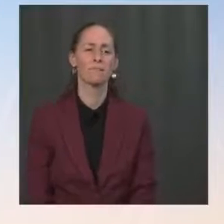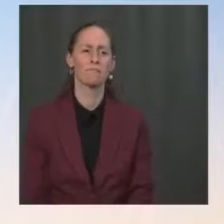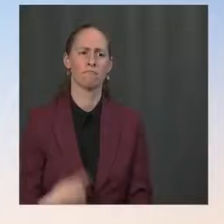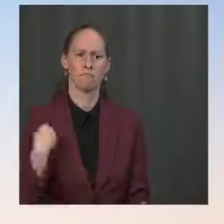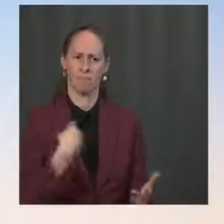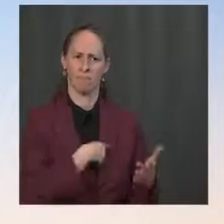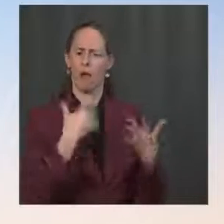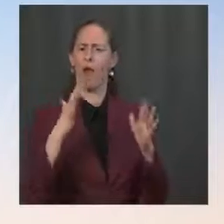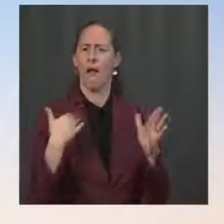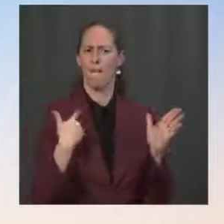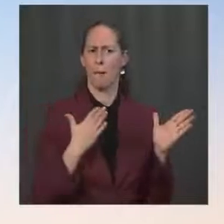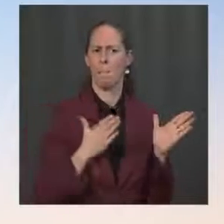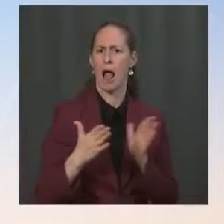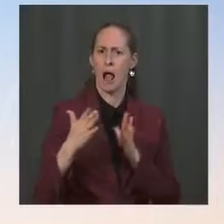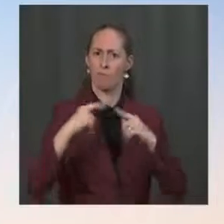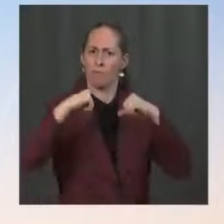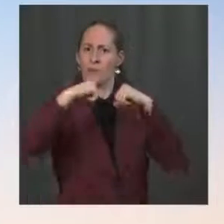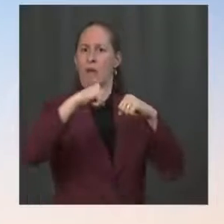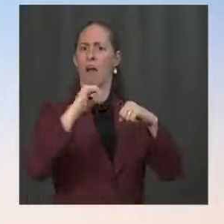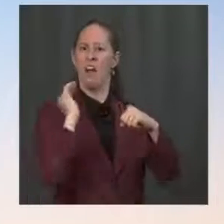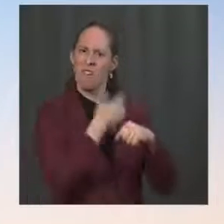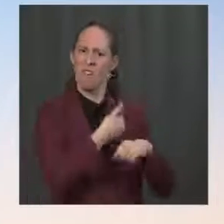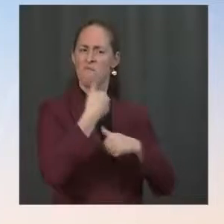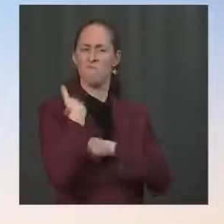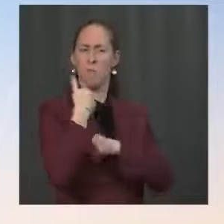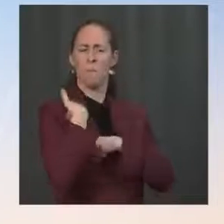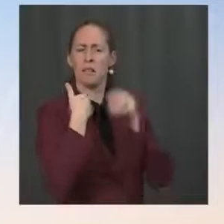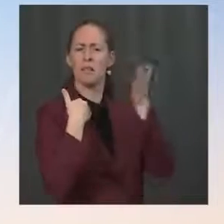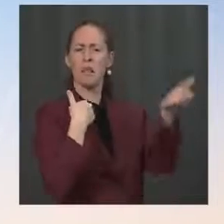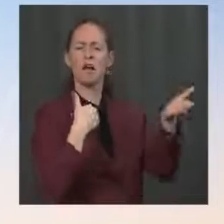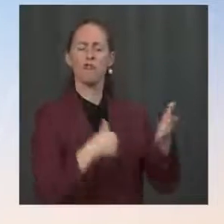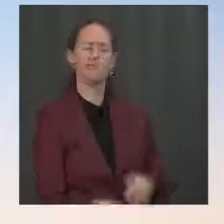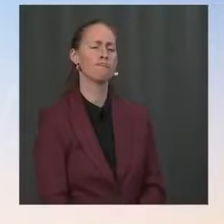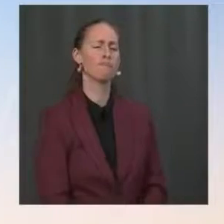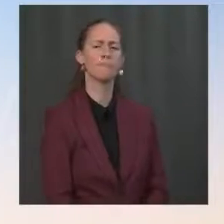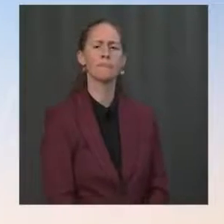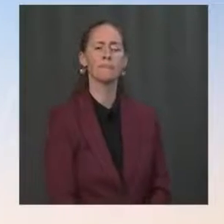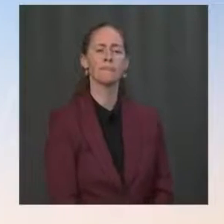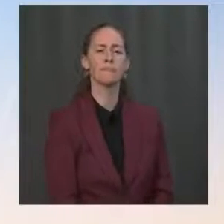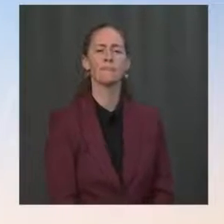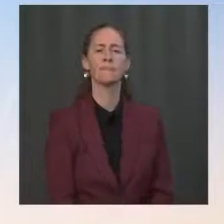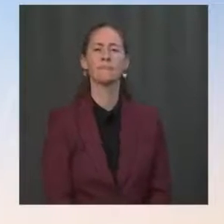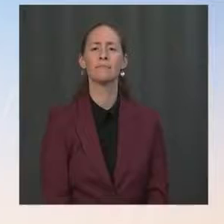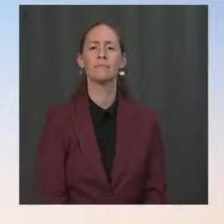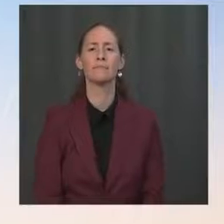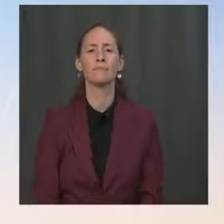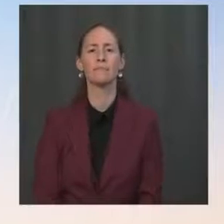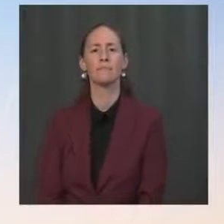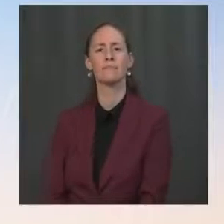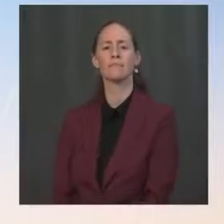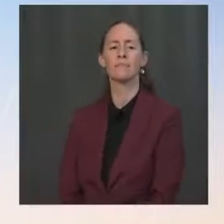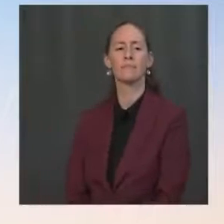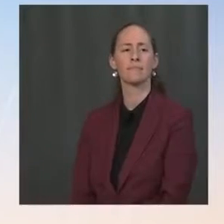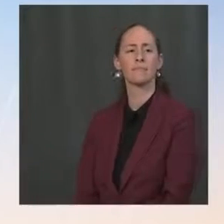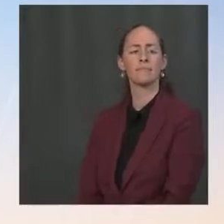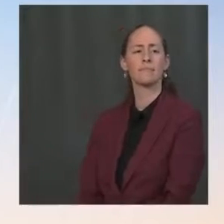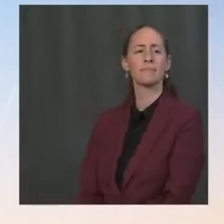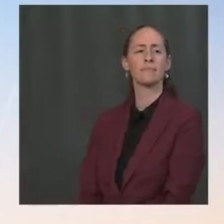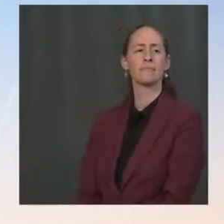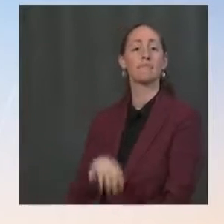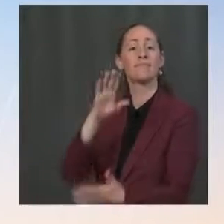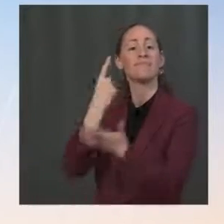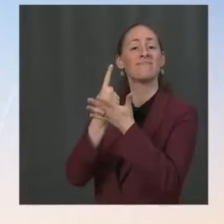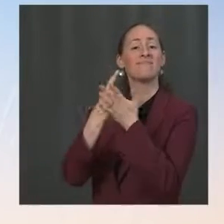the ground by the commanders who are leading the efforts on the ground. Go ahead in the middle. Oh, go ahead. Thank you, Jen. Just last week, the president said the